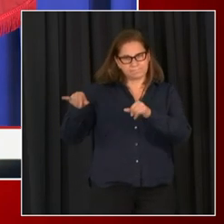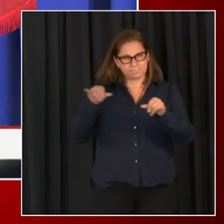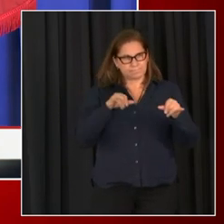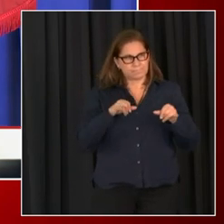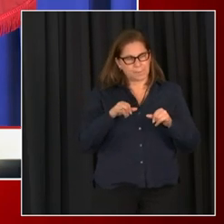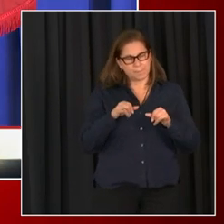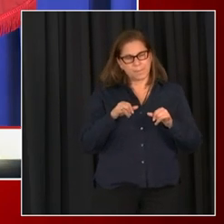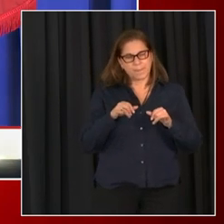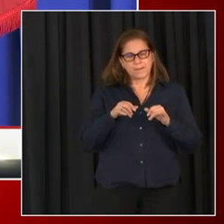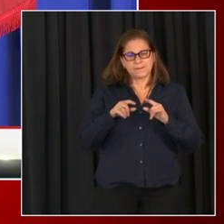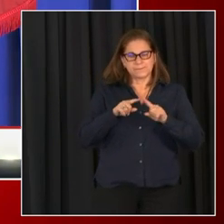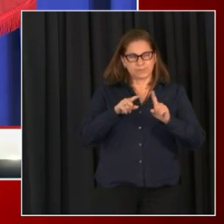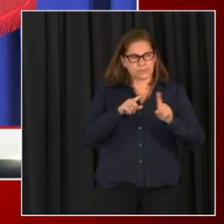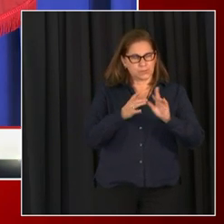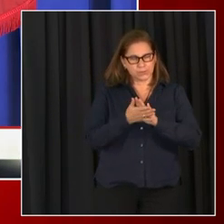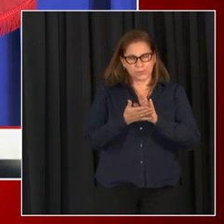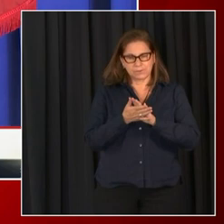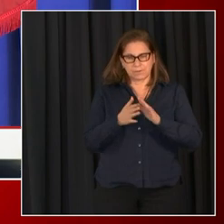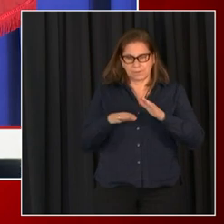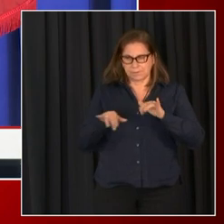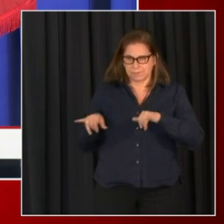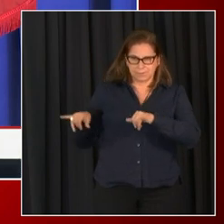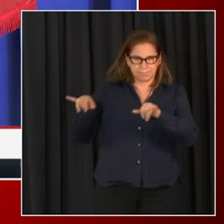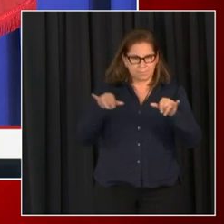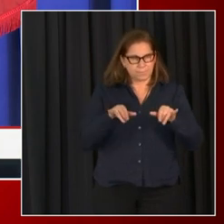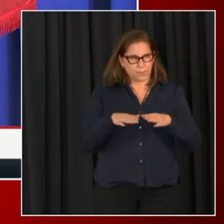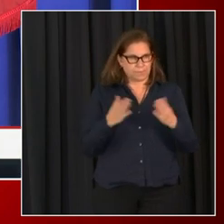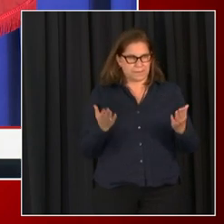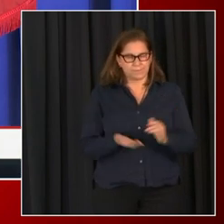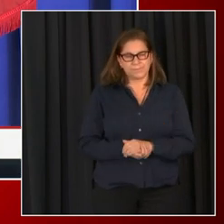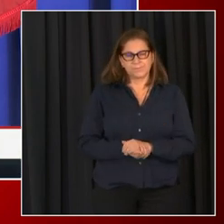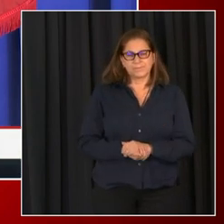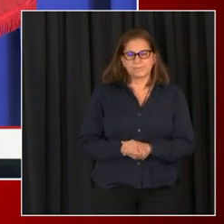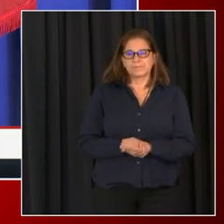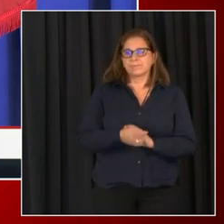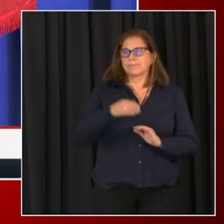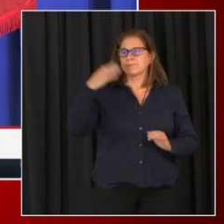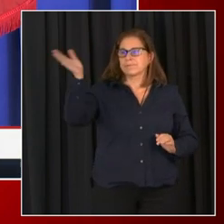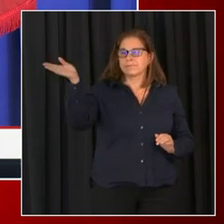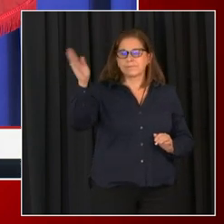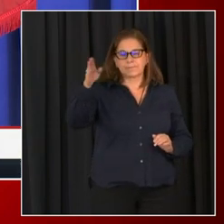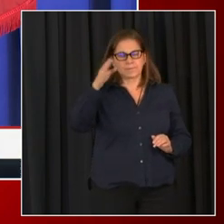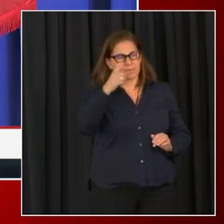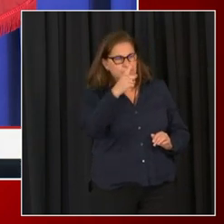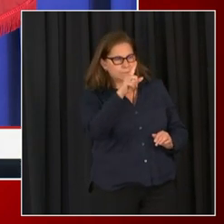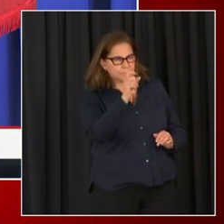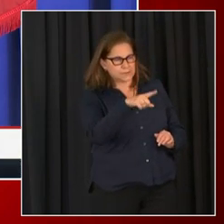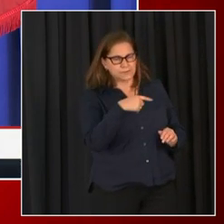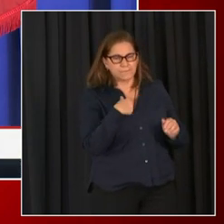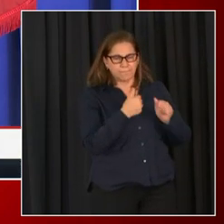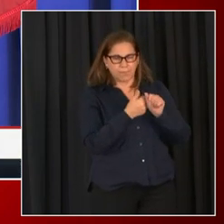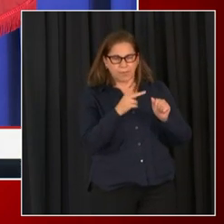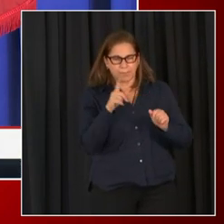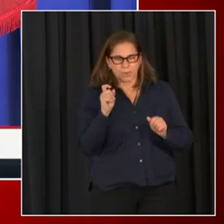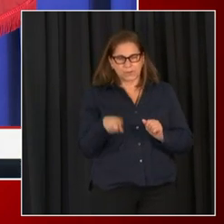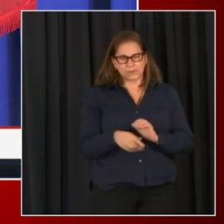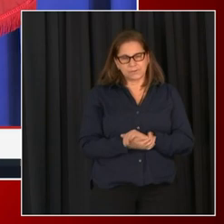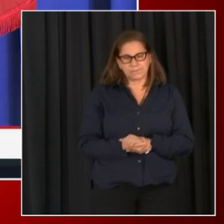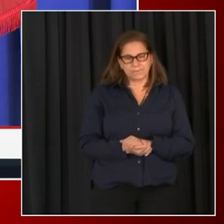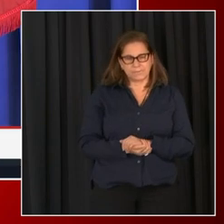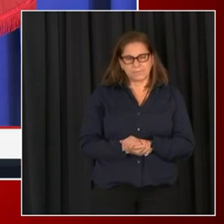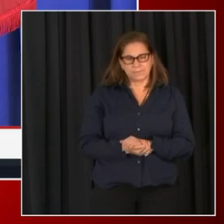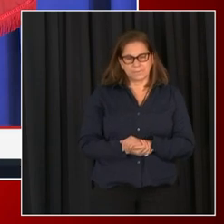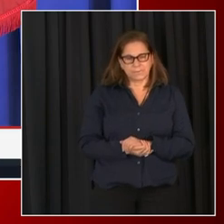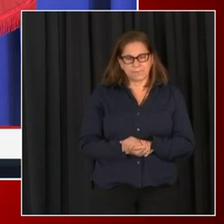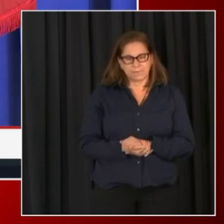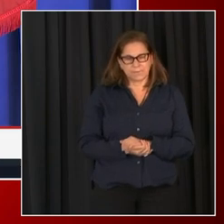Yes. If I could, on just one follow-up to what I think I heard you say, but I wanted to ask Dr. Nesbitt for her reaction. I believe you said if